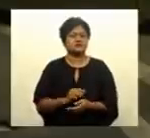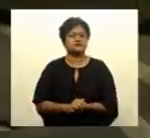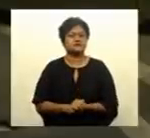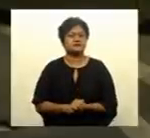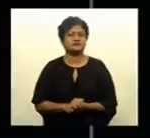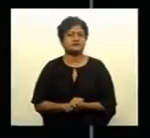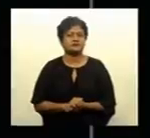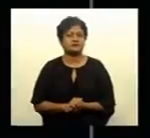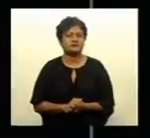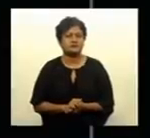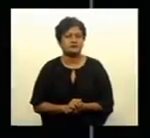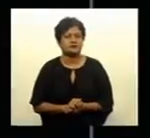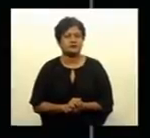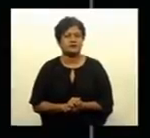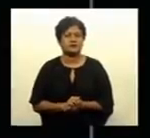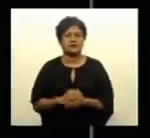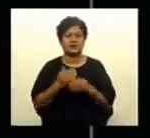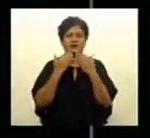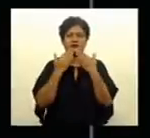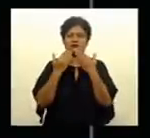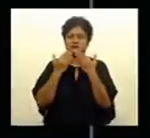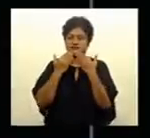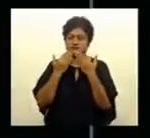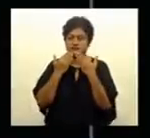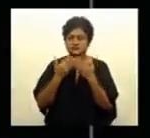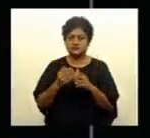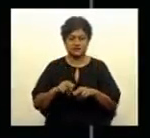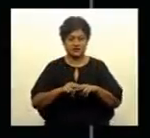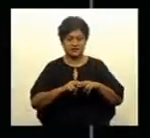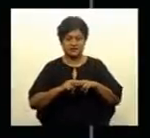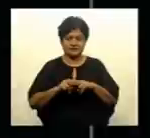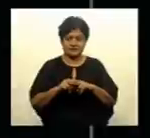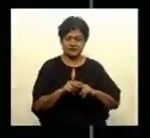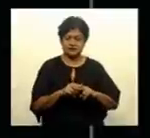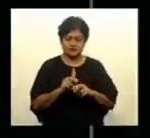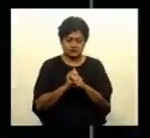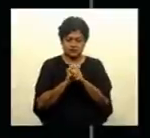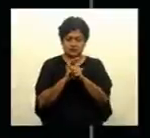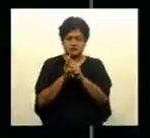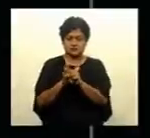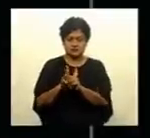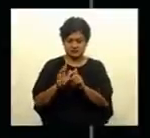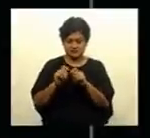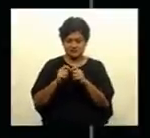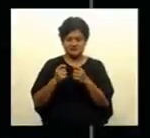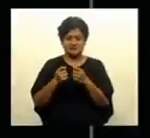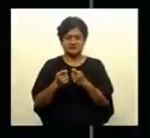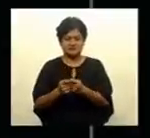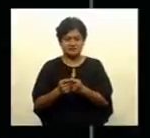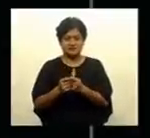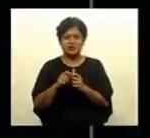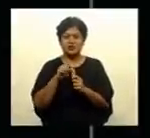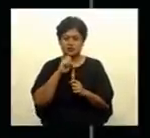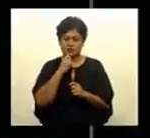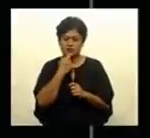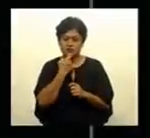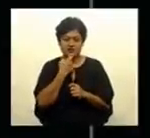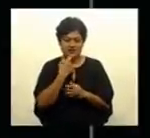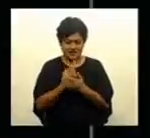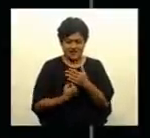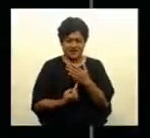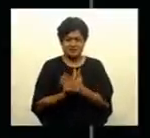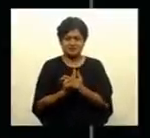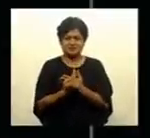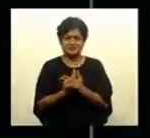Ateda. Naka Penisa. Fiji's COVID-19 response and mitigation efforts will be further strengthened